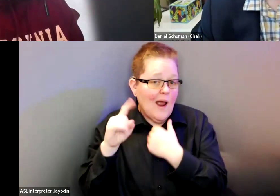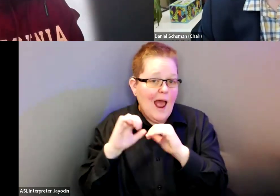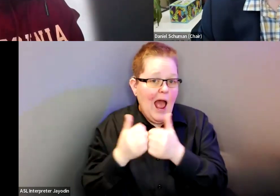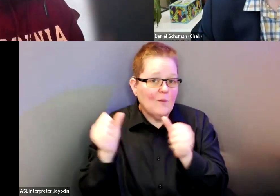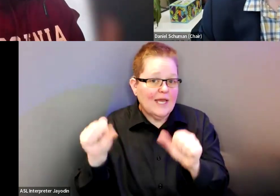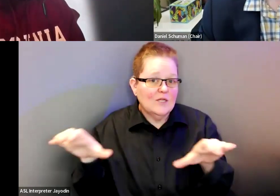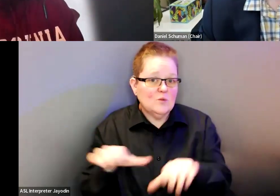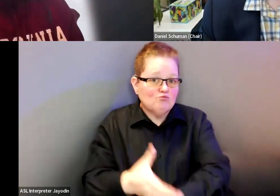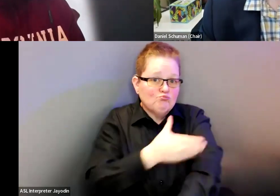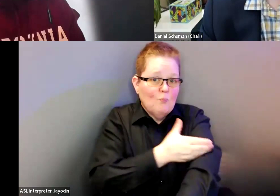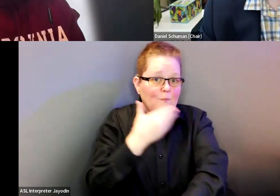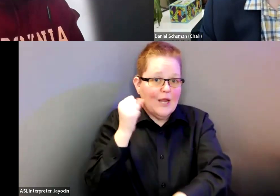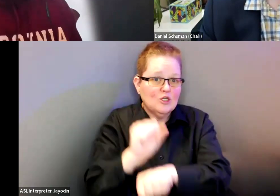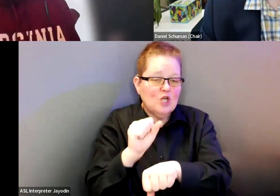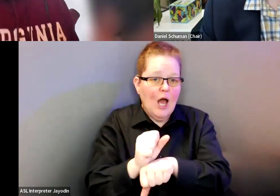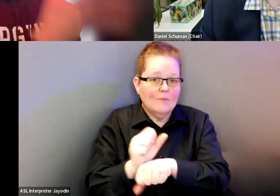of engaging dog owners,